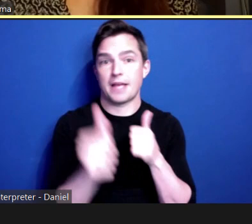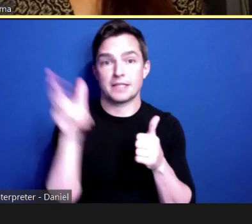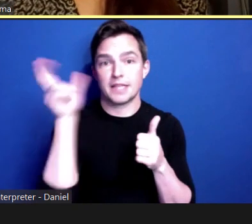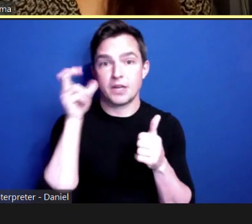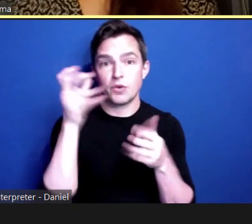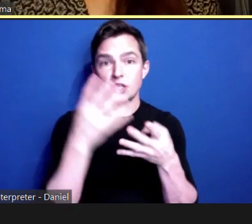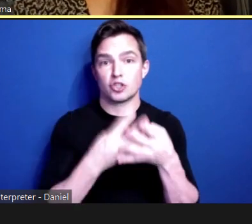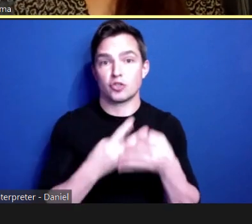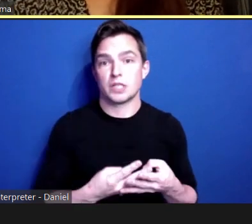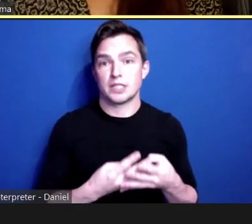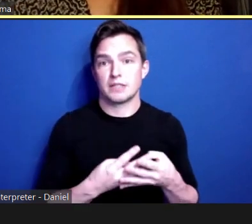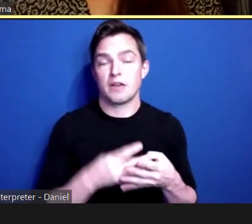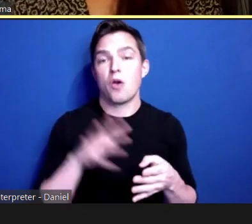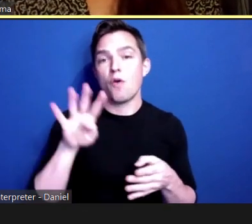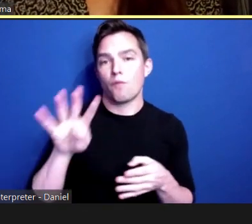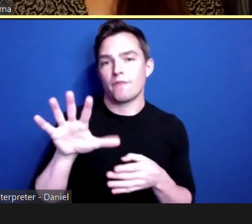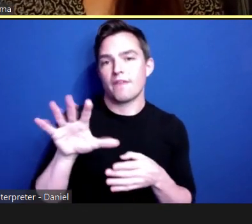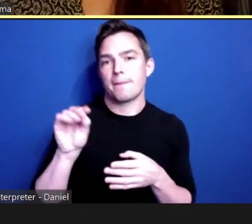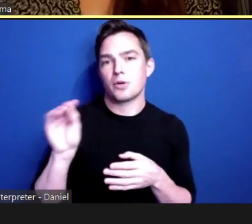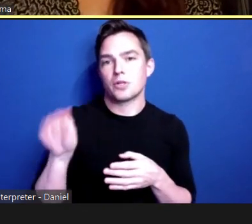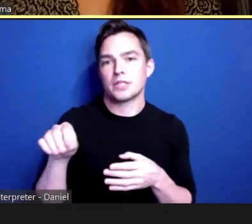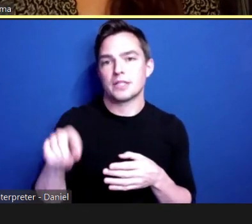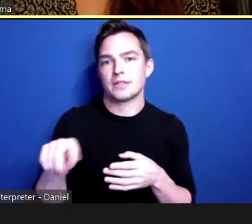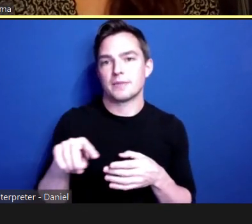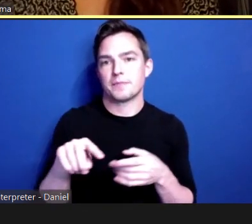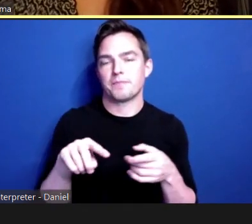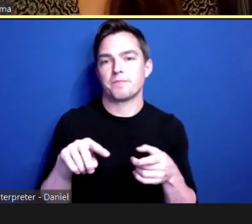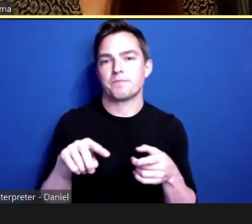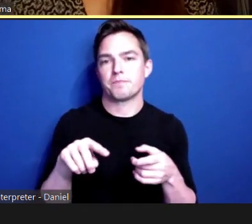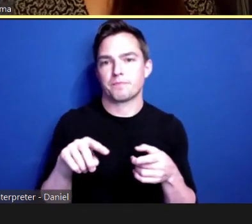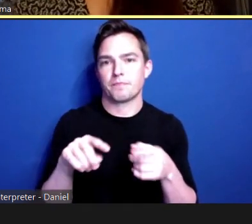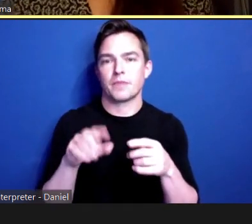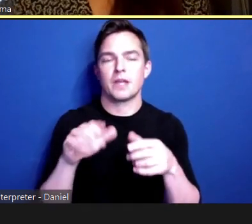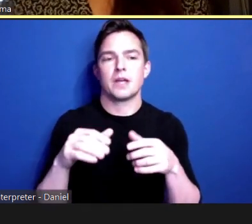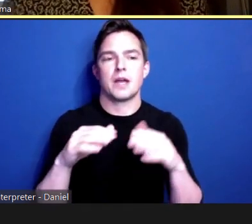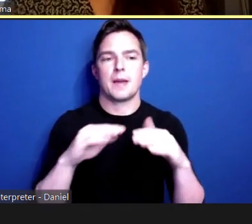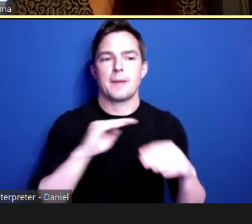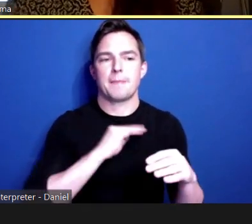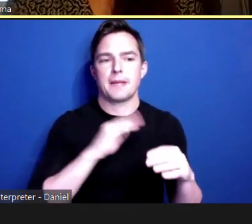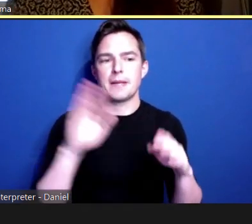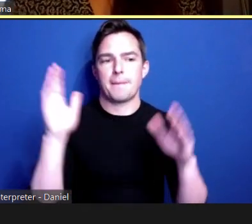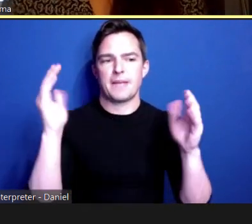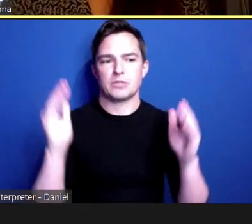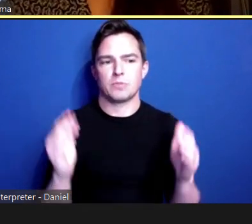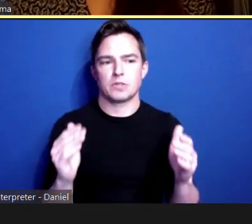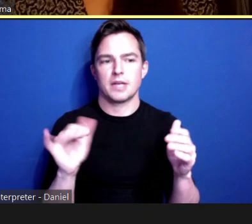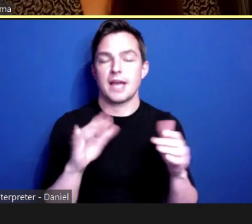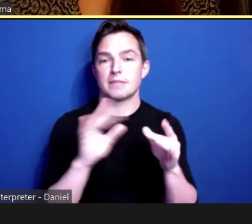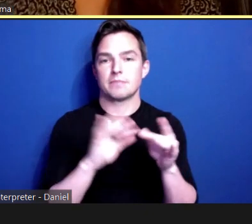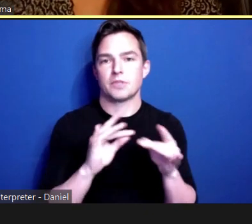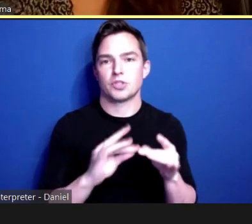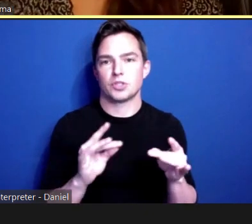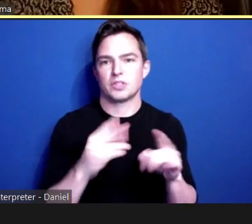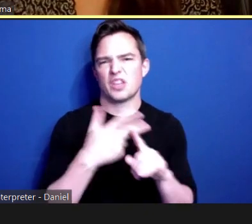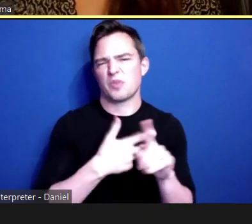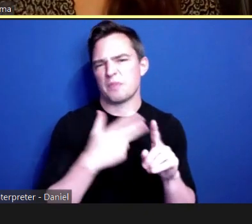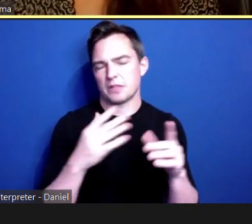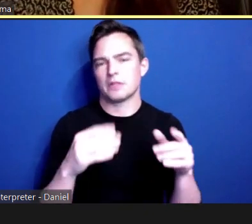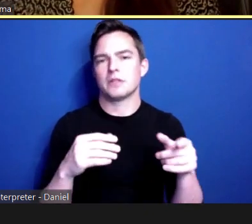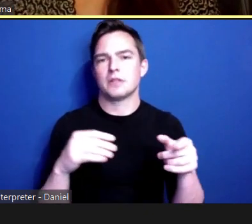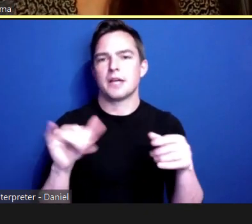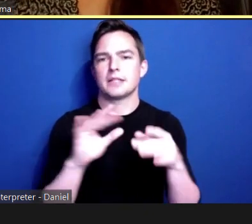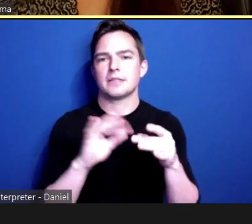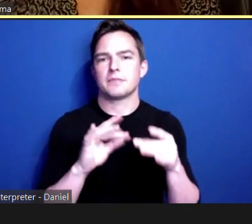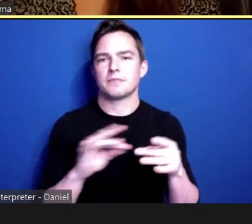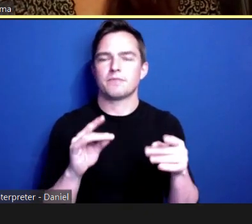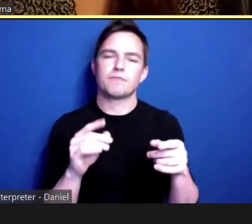screen, 45% met the 3-month benchmark. As mentioned earlier, it is recommended for infants